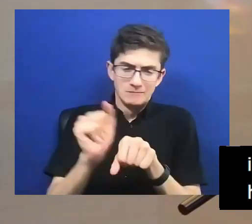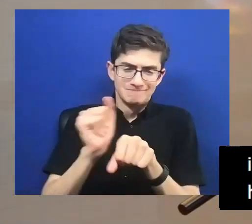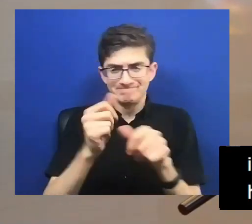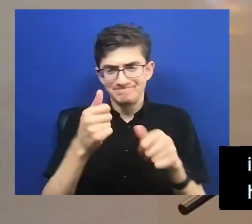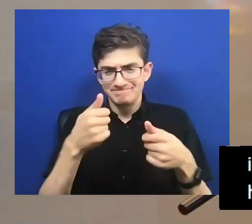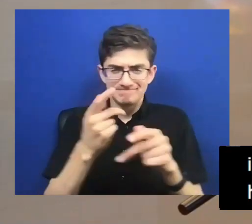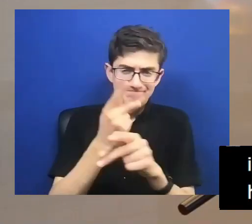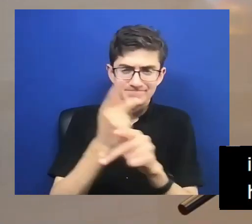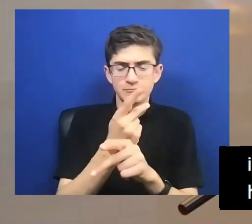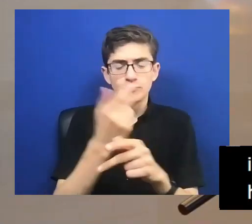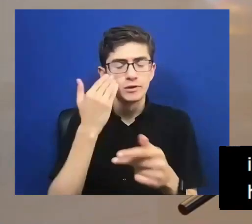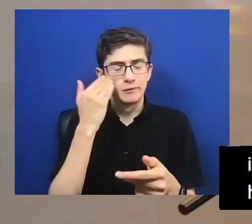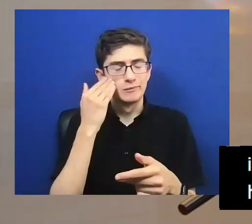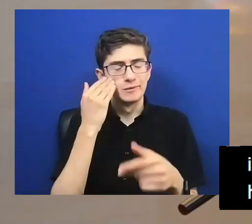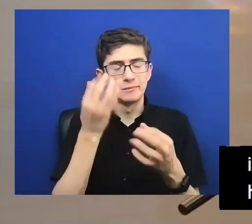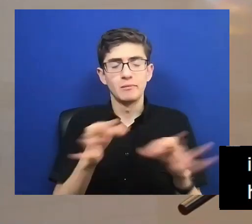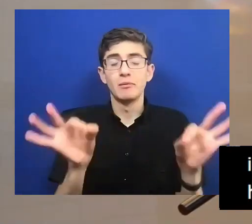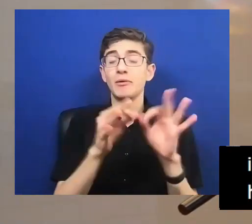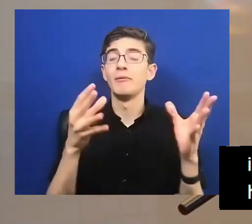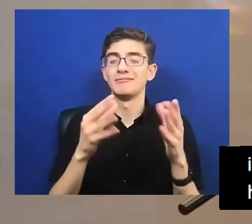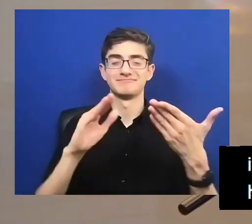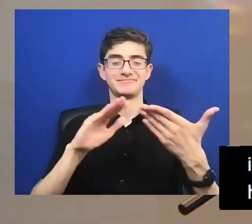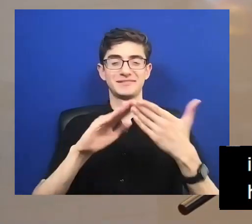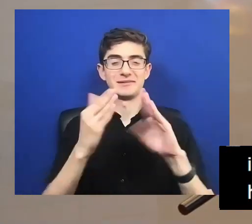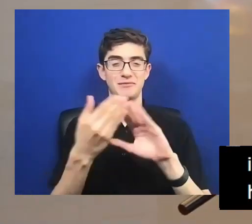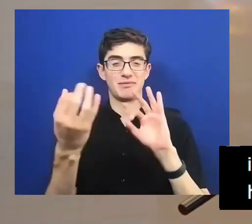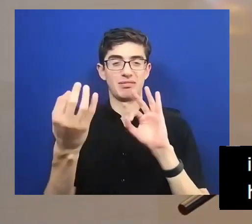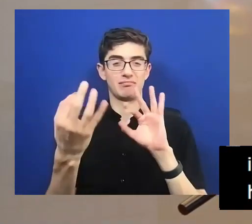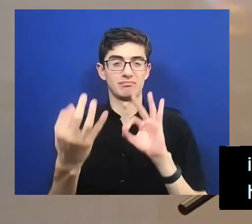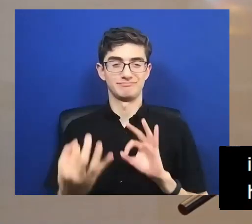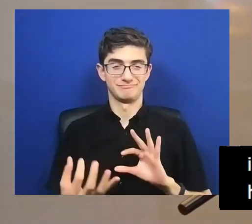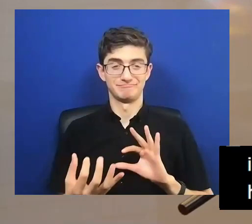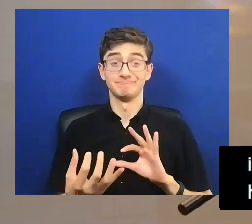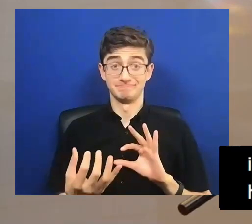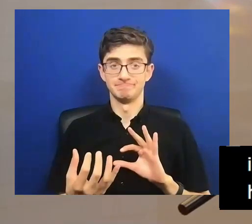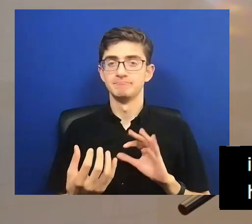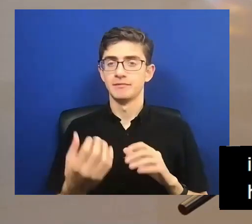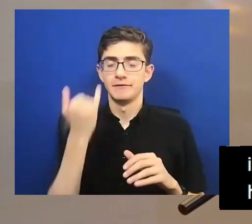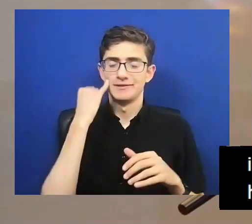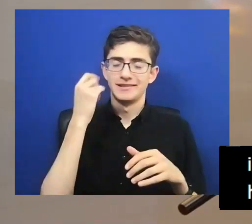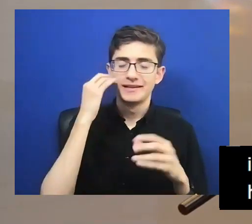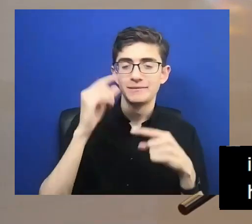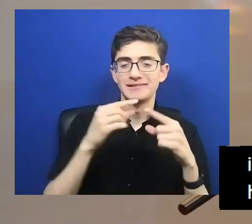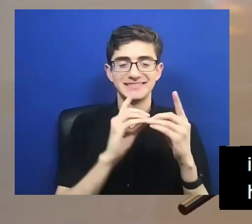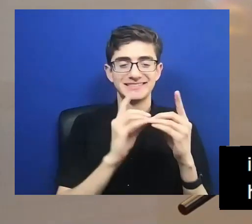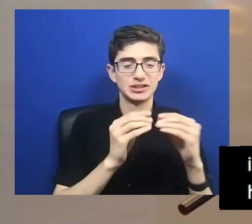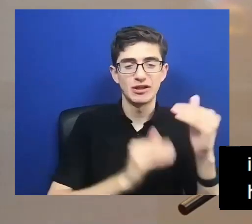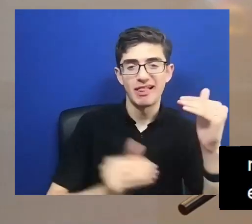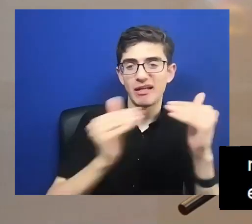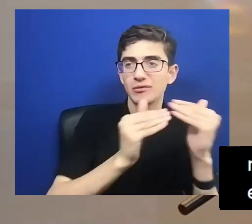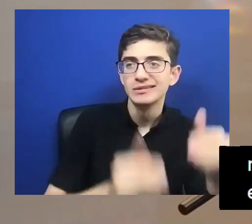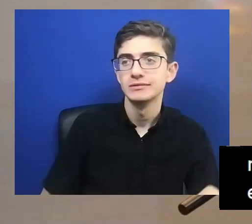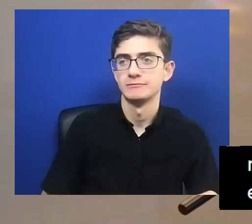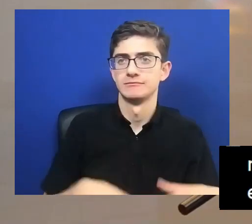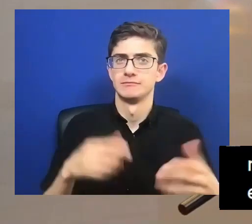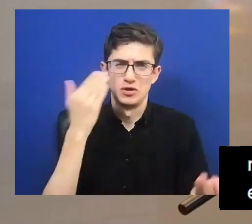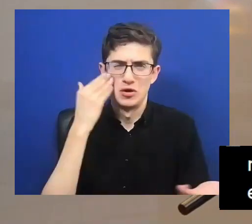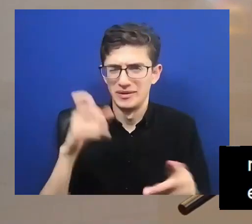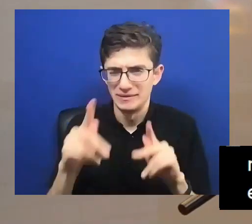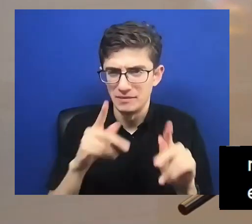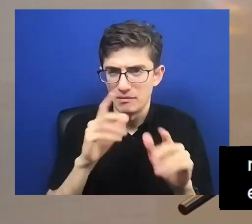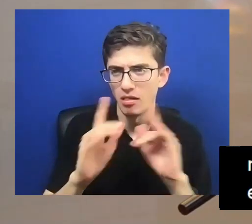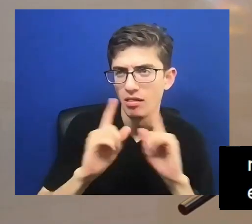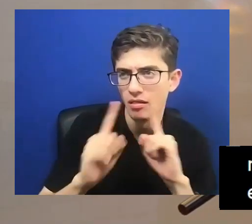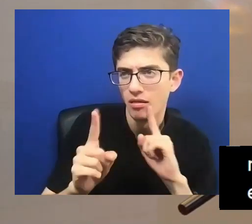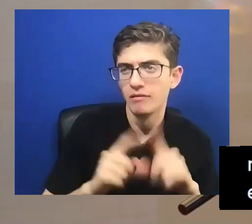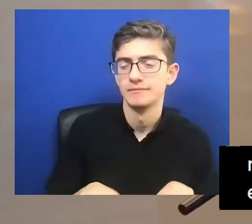the obstacles and solutions to digital equity. In March, we launched a series of internet and